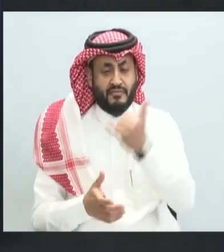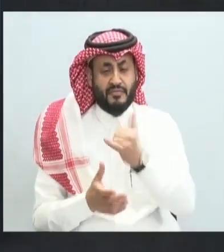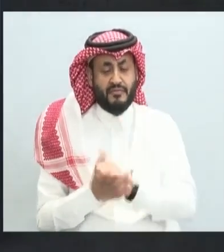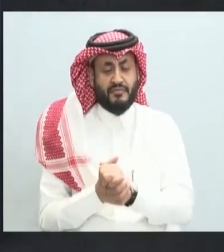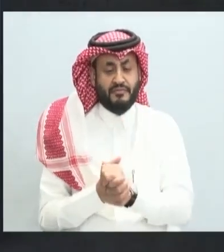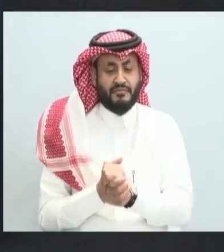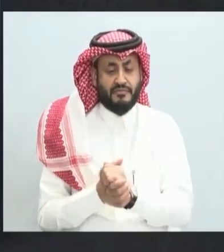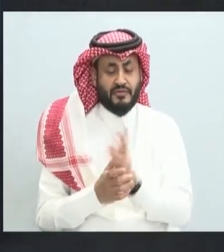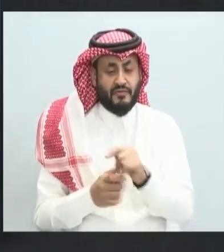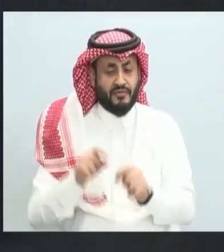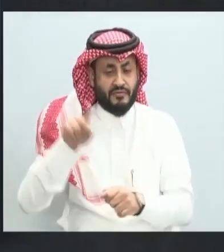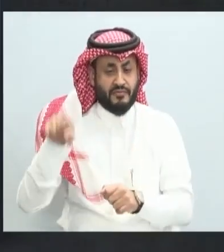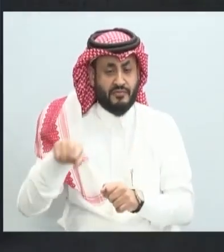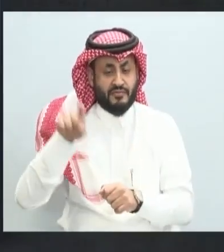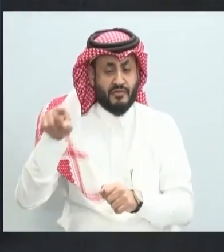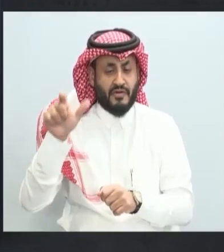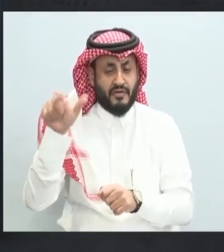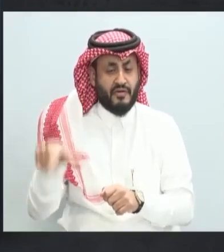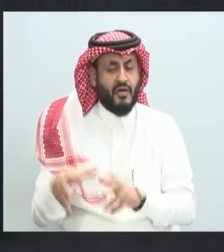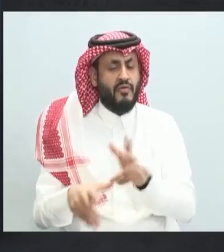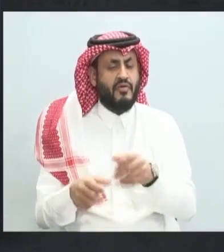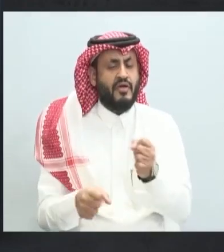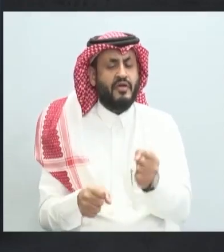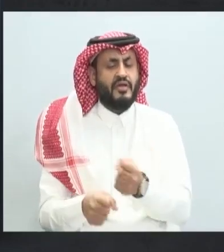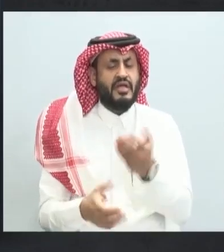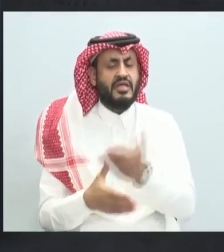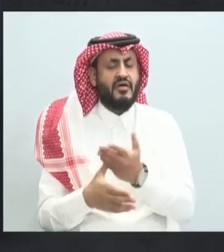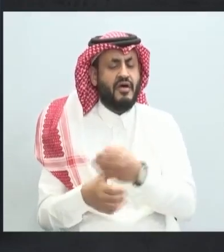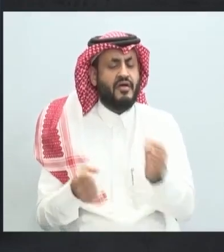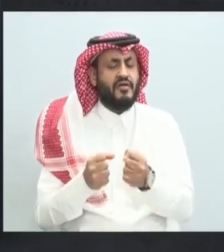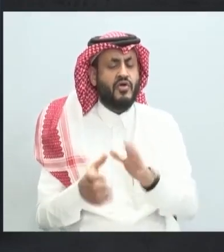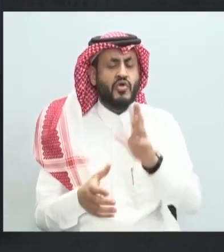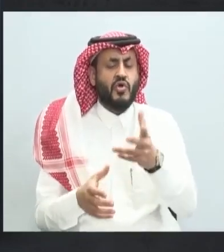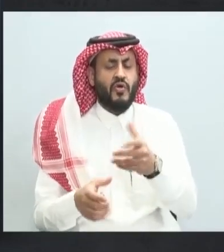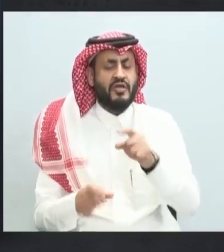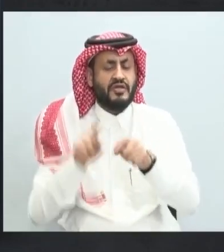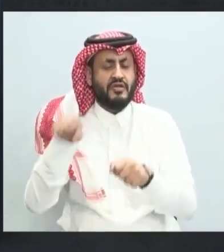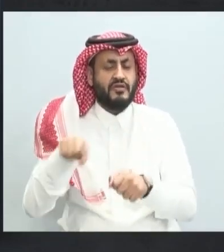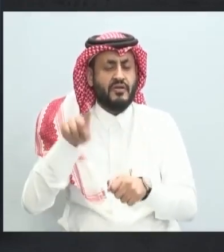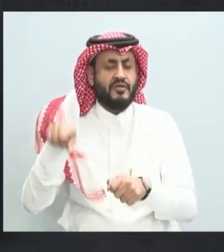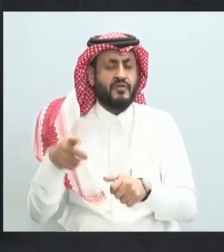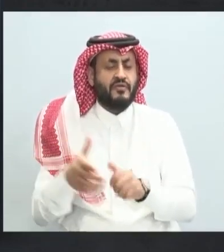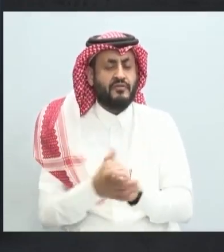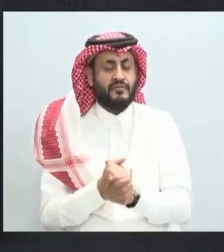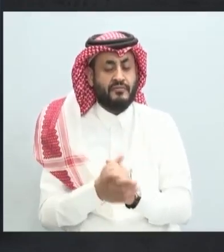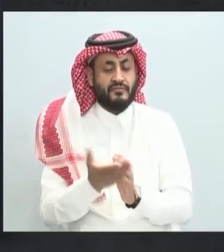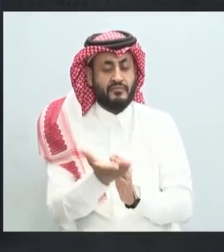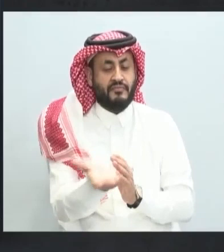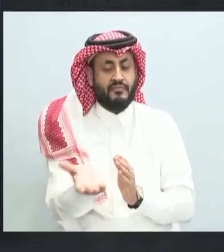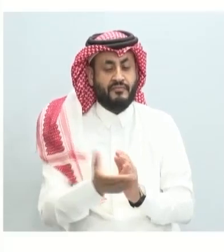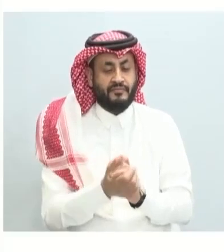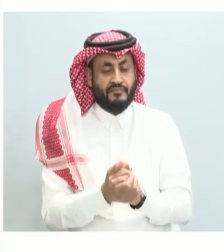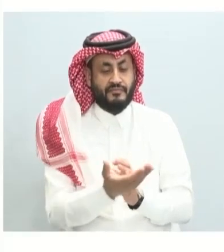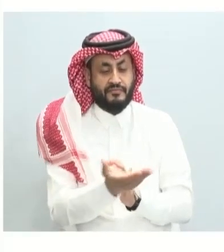we ask people about the problem. And how we ask them about the problem? By saying this